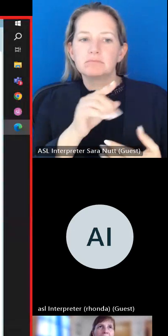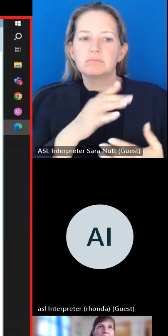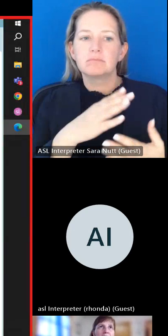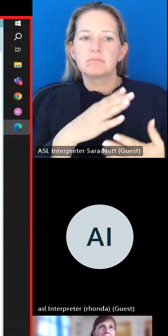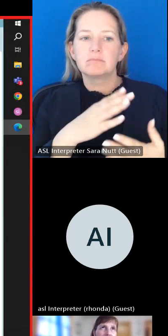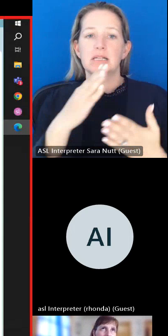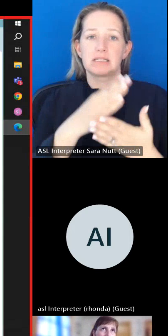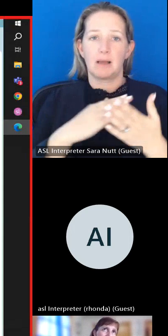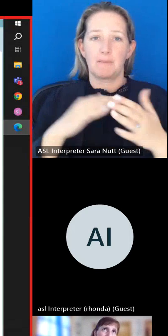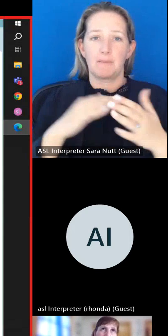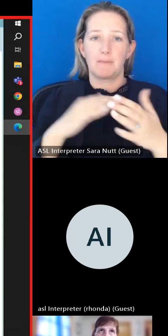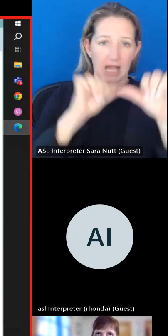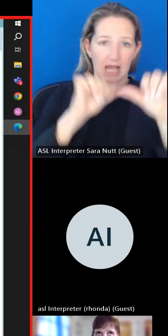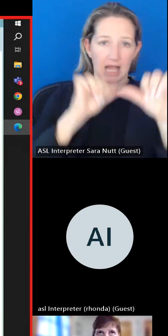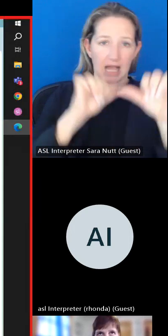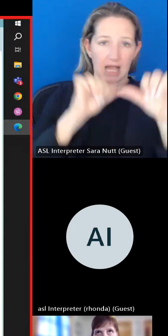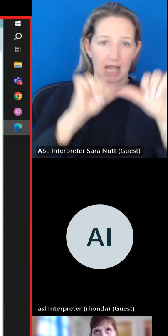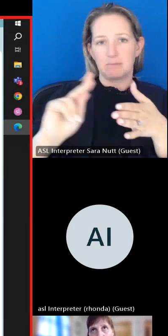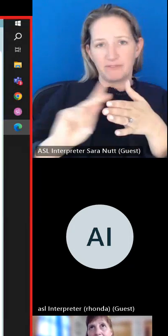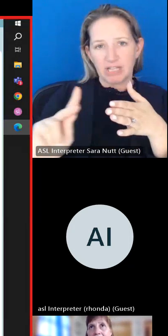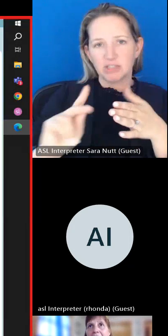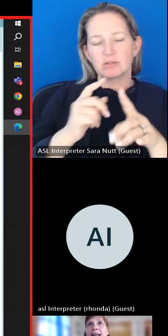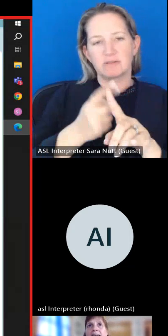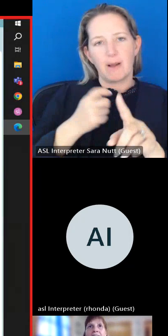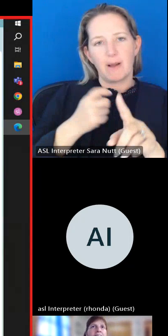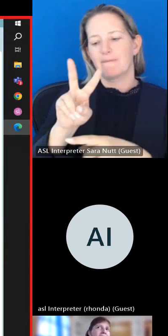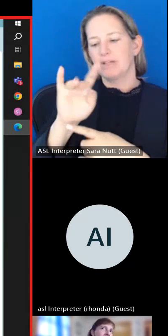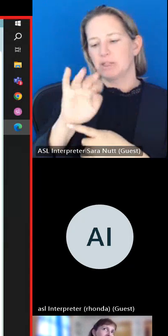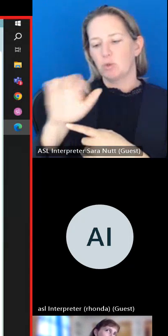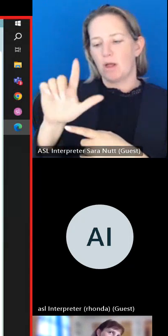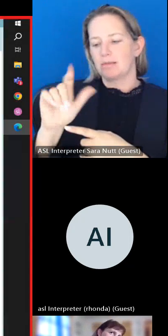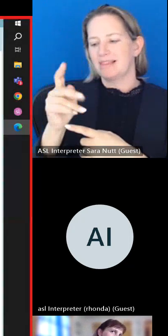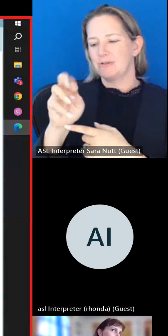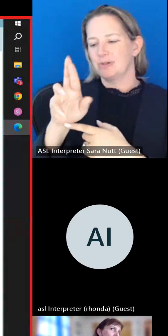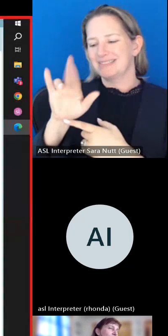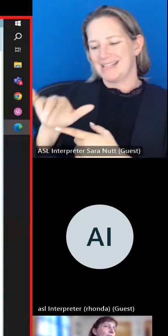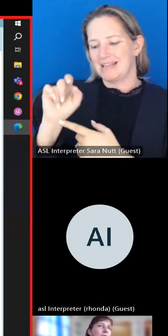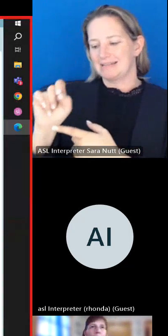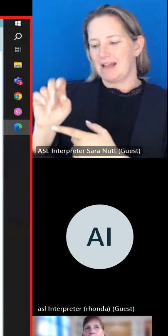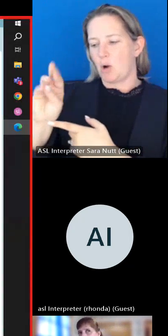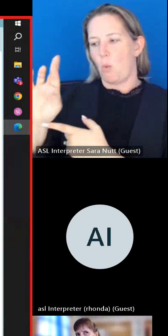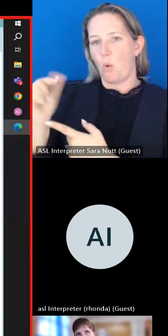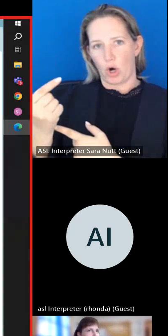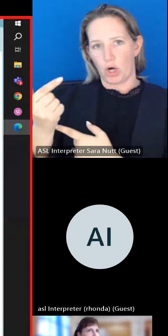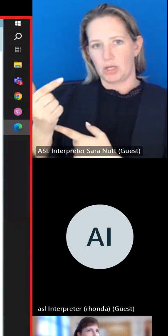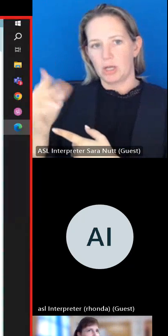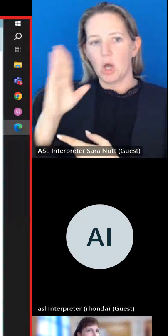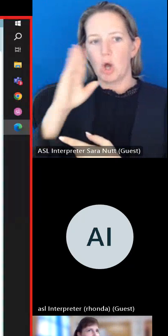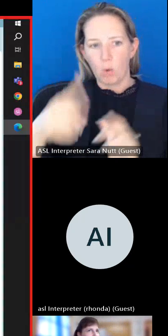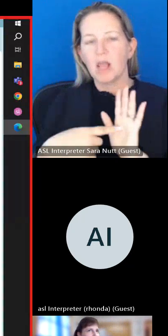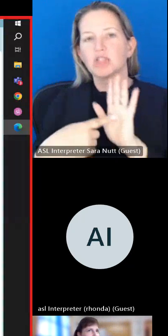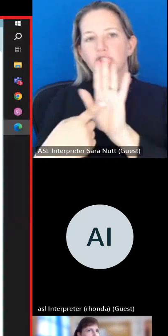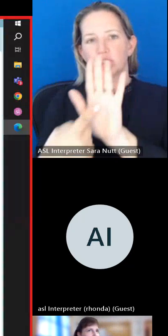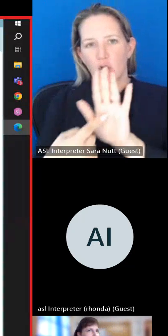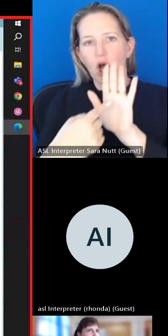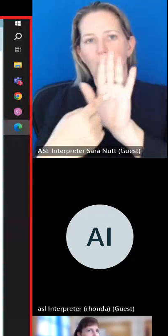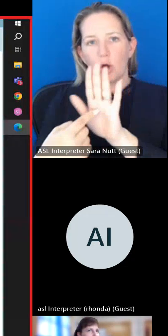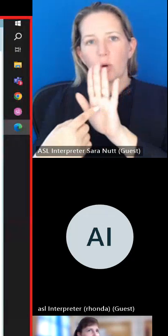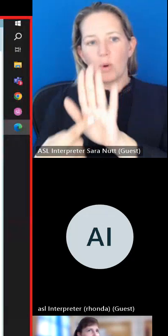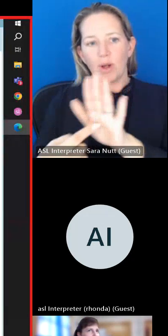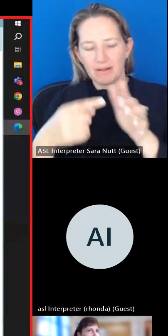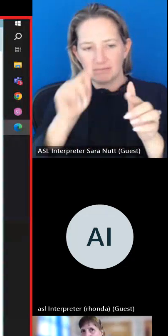and professors at the visualliteracy.org. And it will show you every single kind